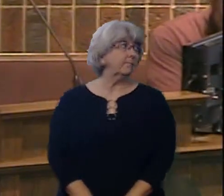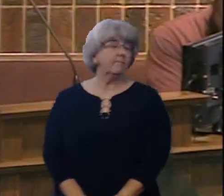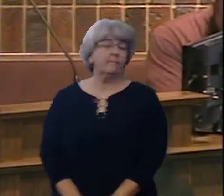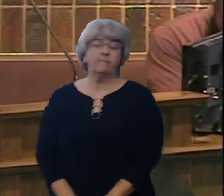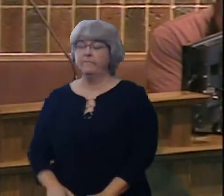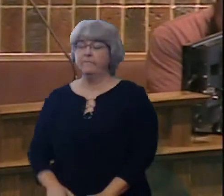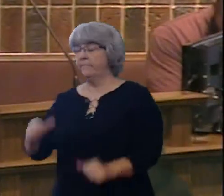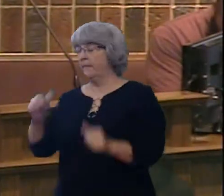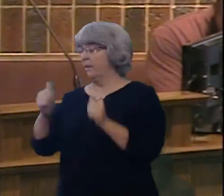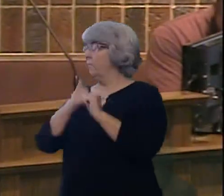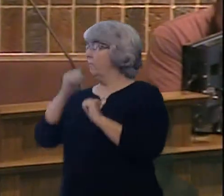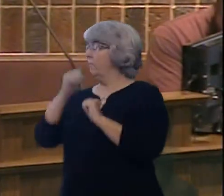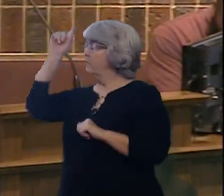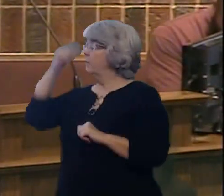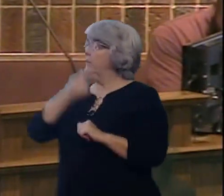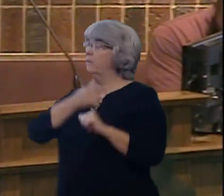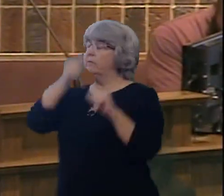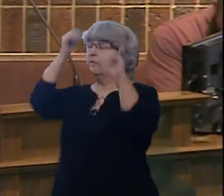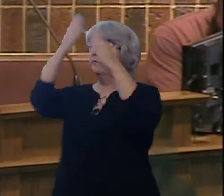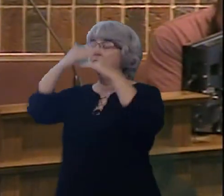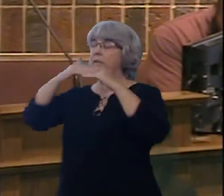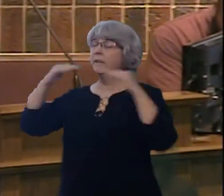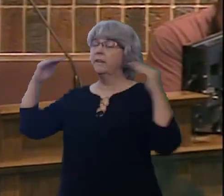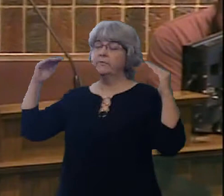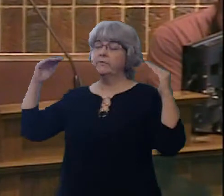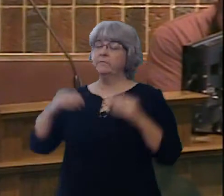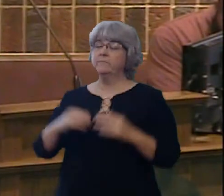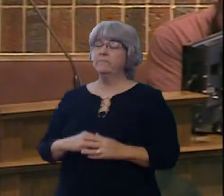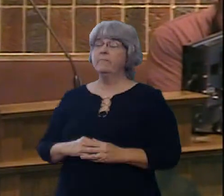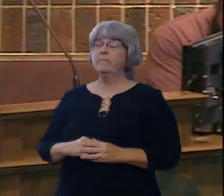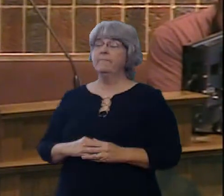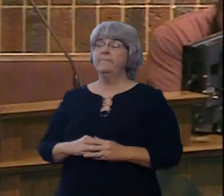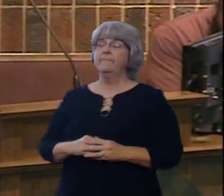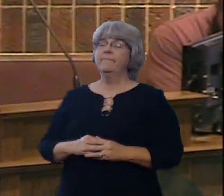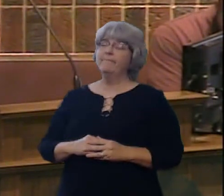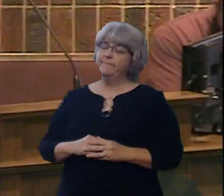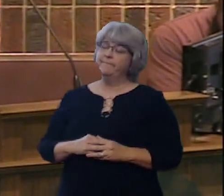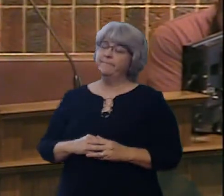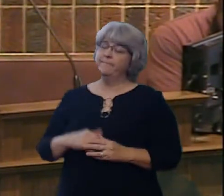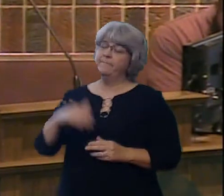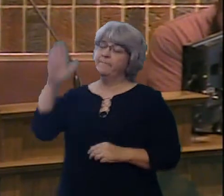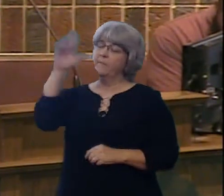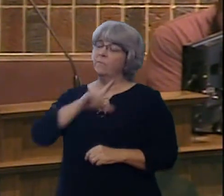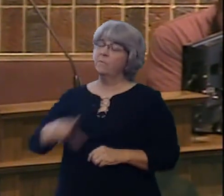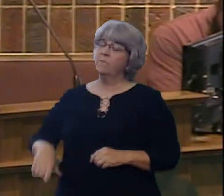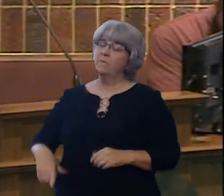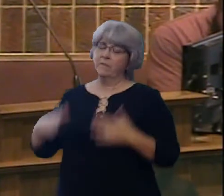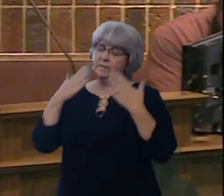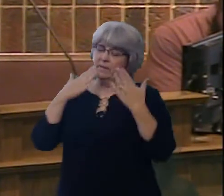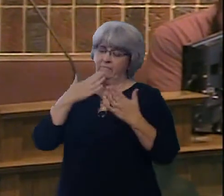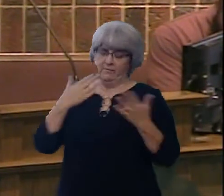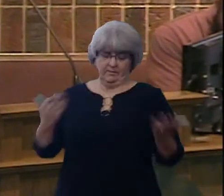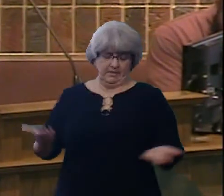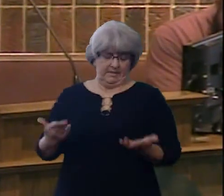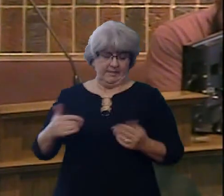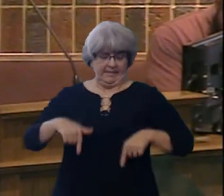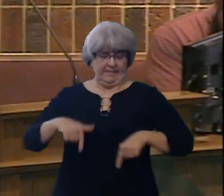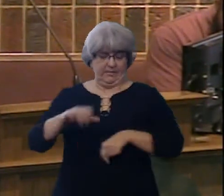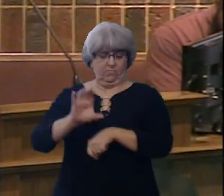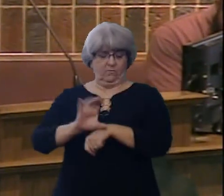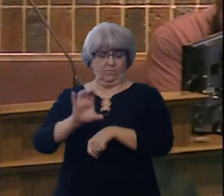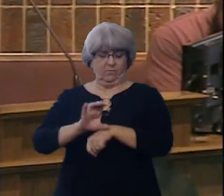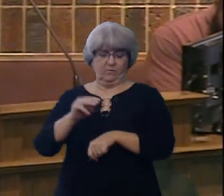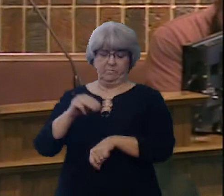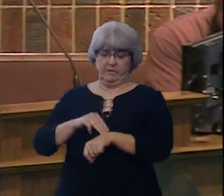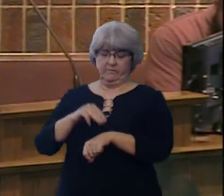Our most graciously Heavenly Father, Lord, we are thankful for the church here at Maysville. We are thankful